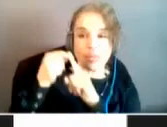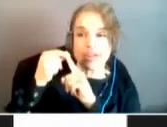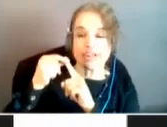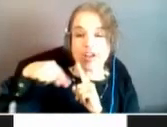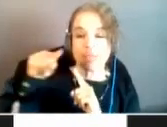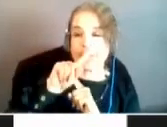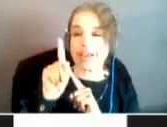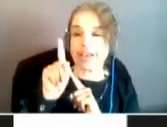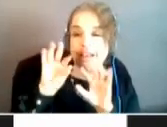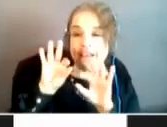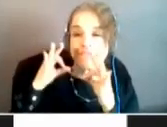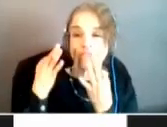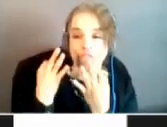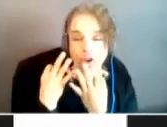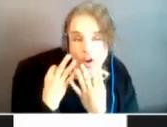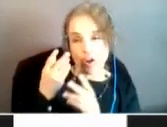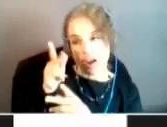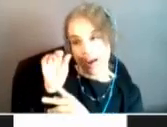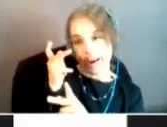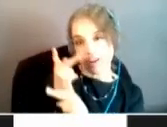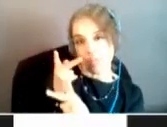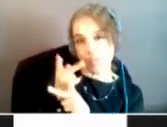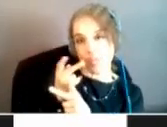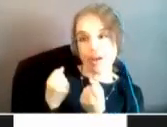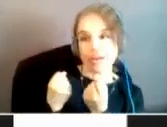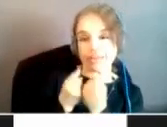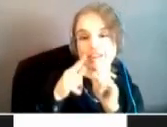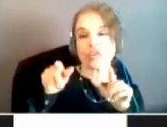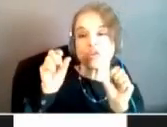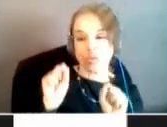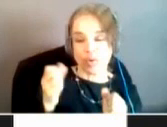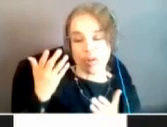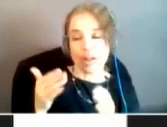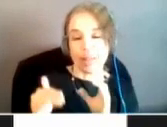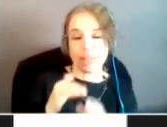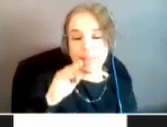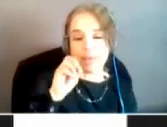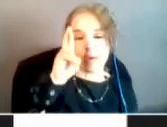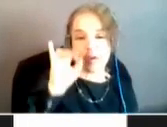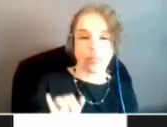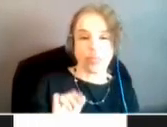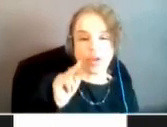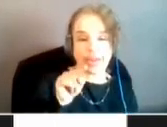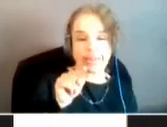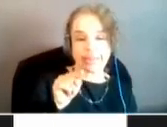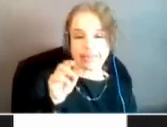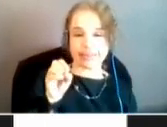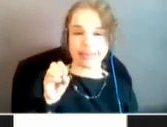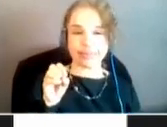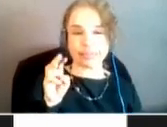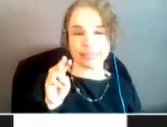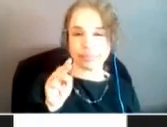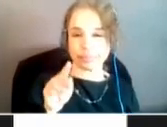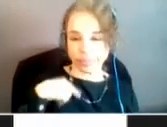have questions on our family caregiver support program, you can email Mary Harugo. She,